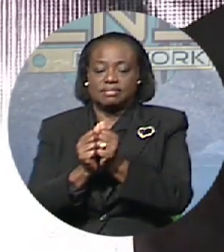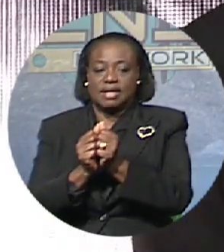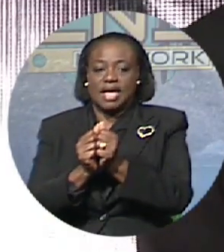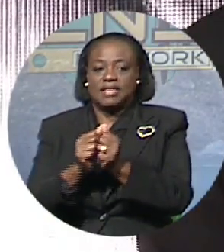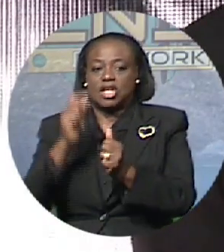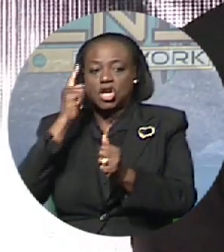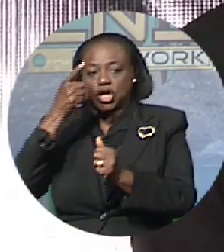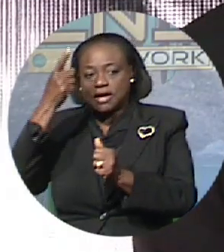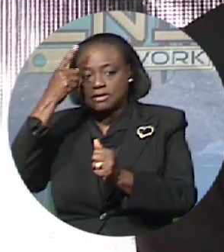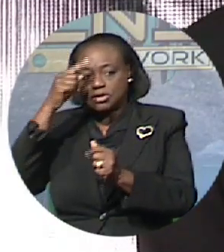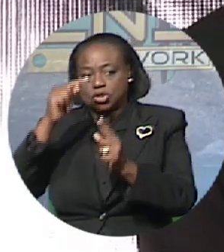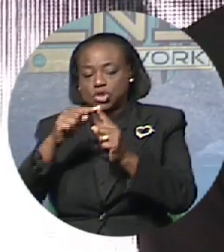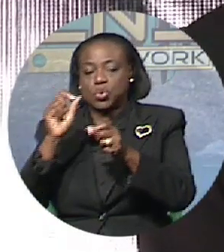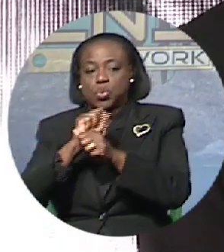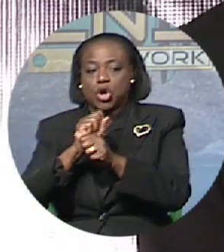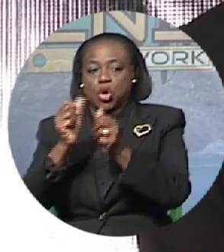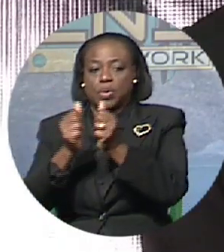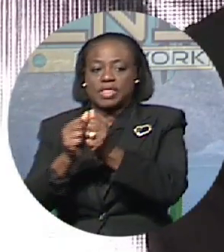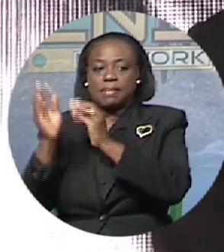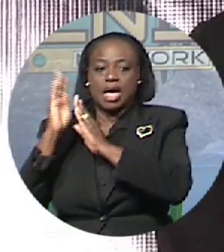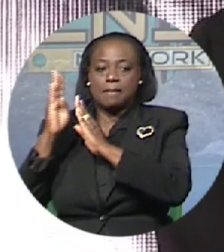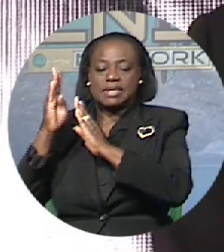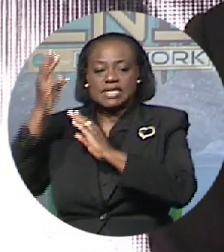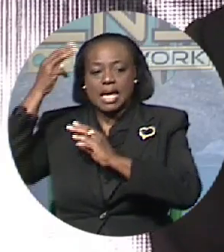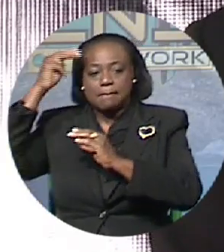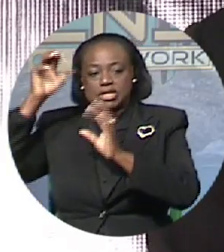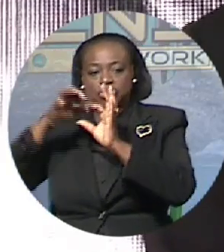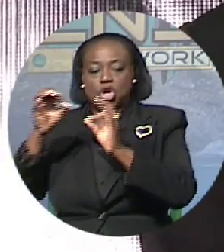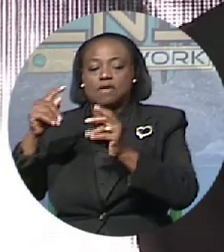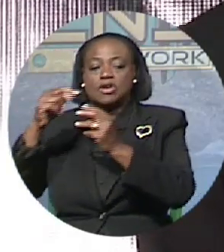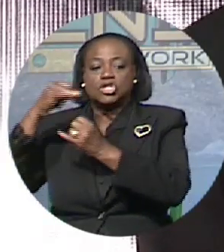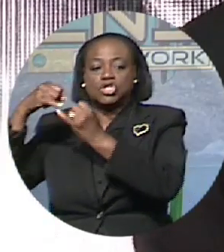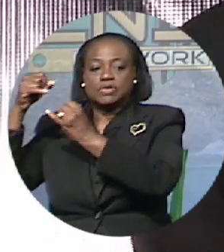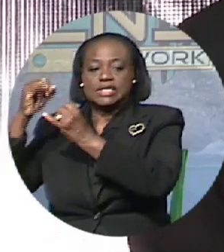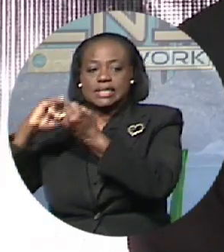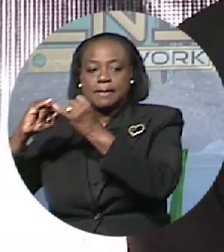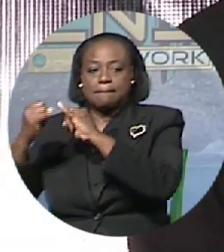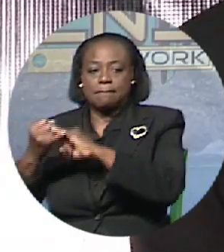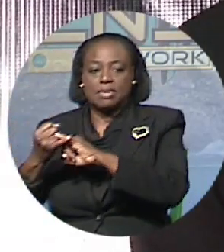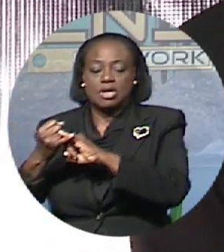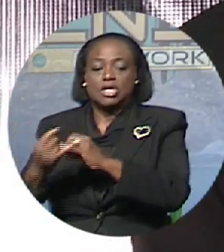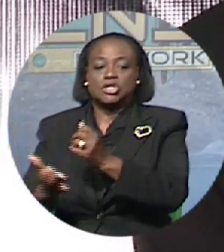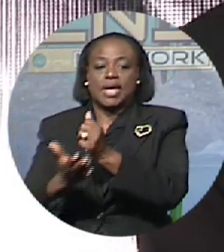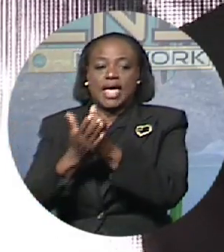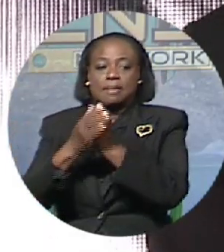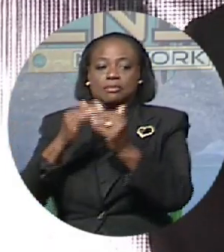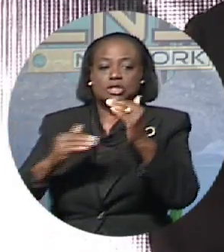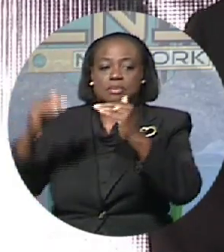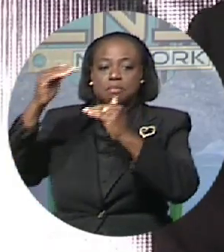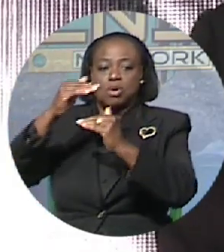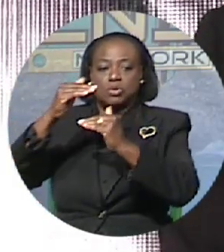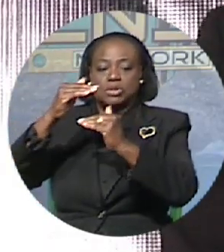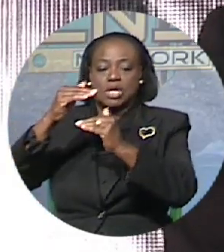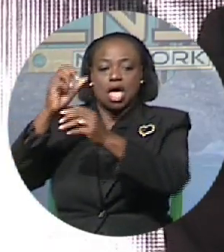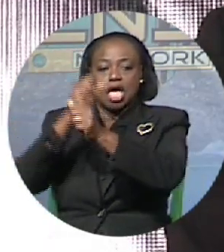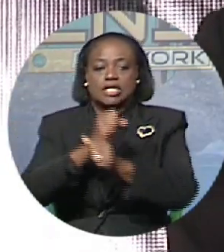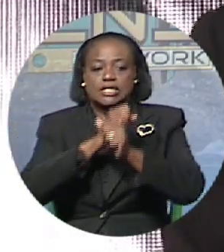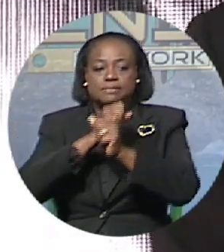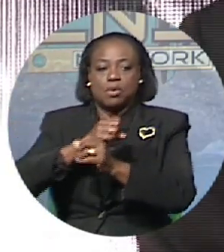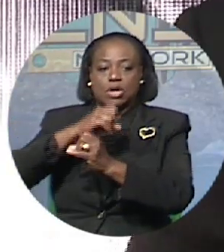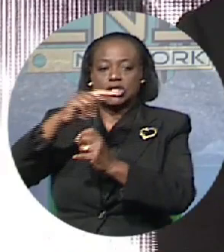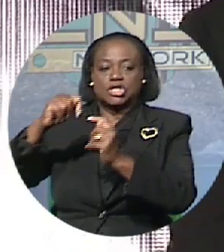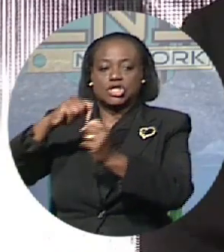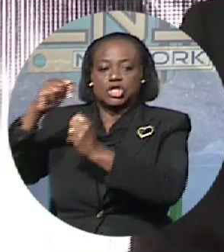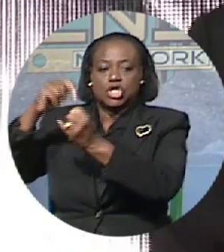looking forward to working with the Bahamas Minister of Tourism to help promote this country as a major hub for sports tourism. Indeed, the facilities